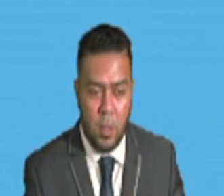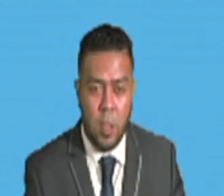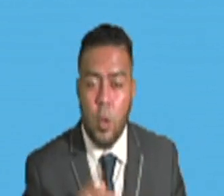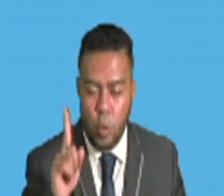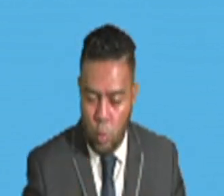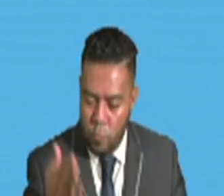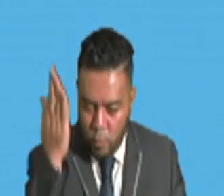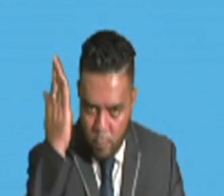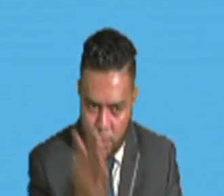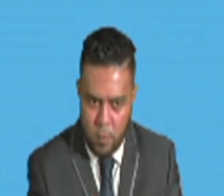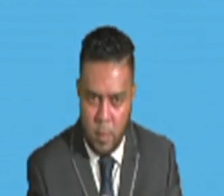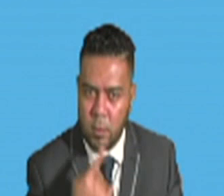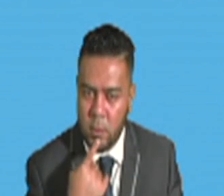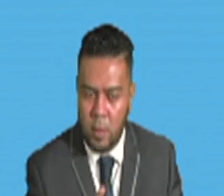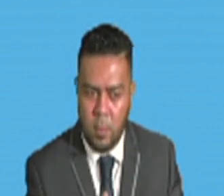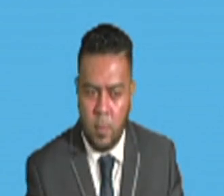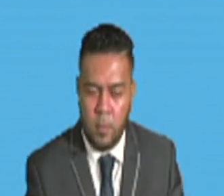lucidly